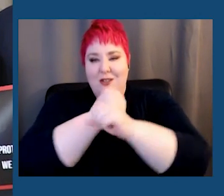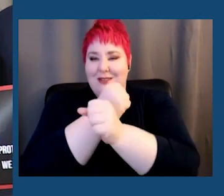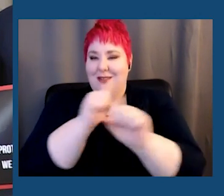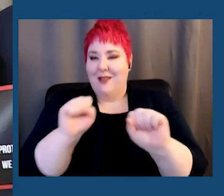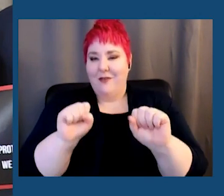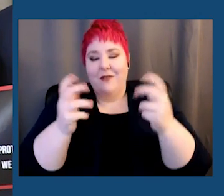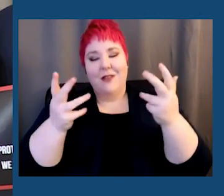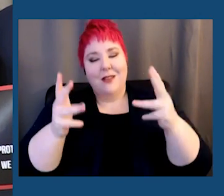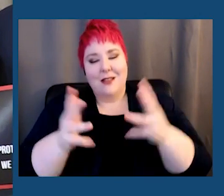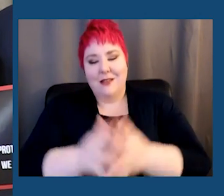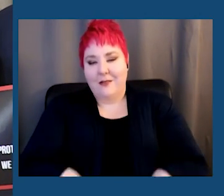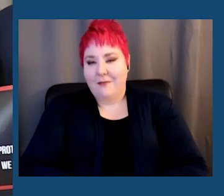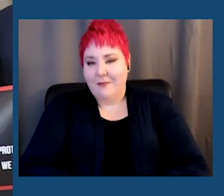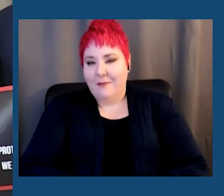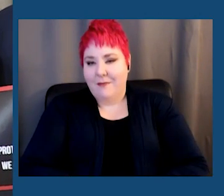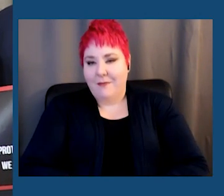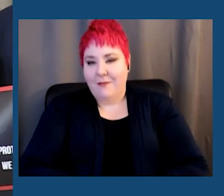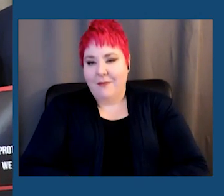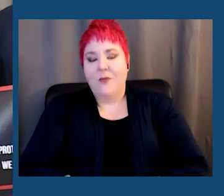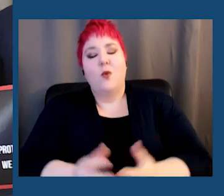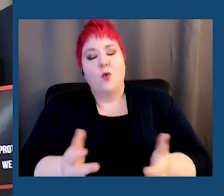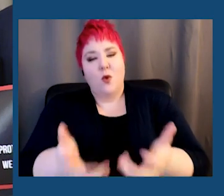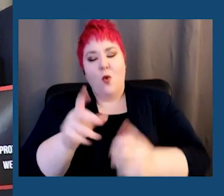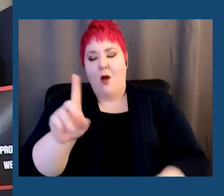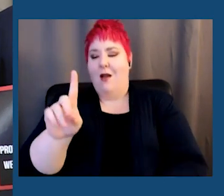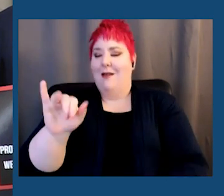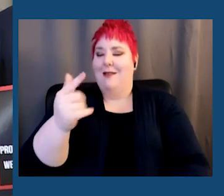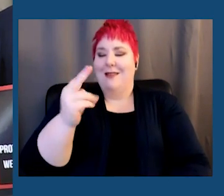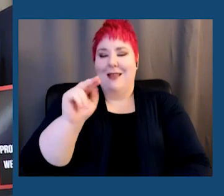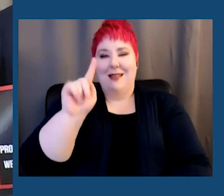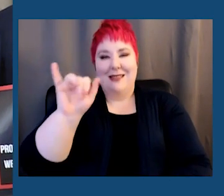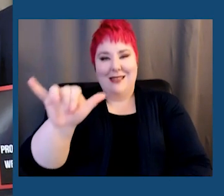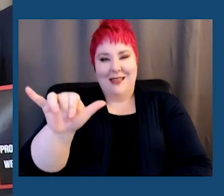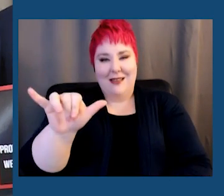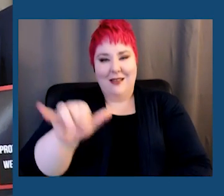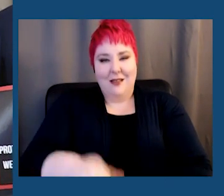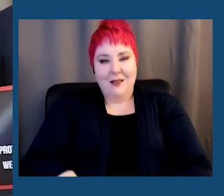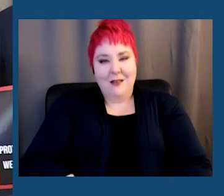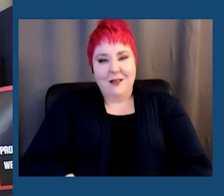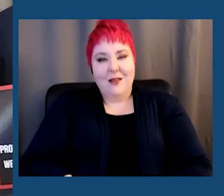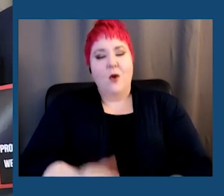We're simply asking for dignity. We're simply asking for respect.